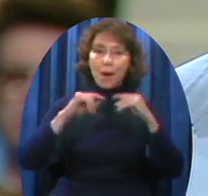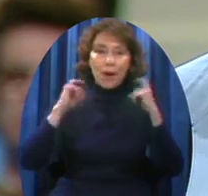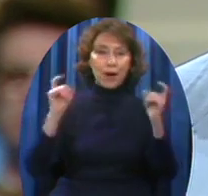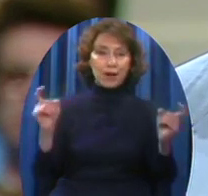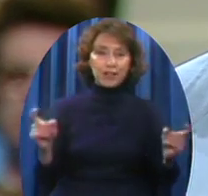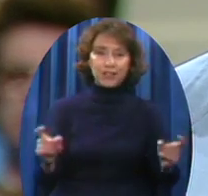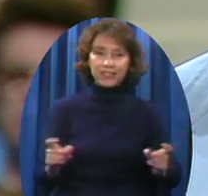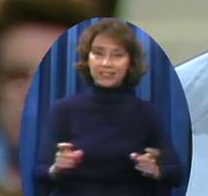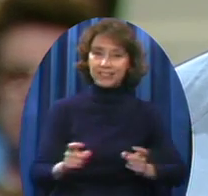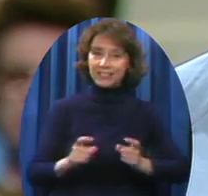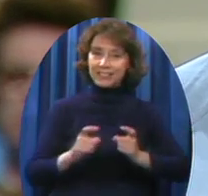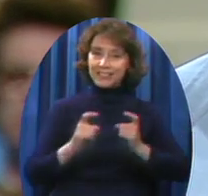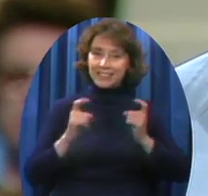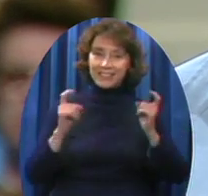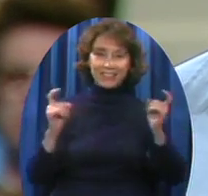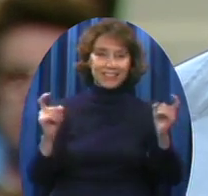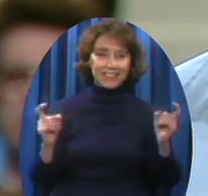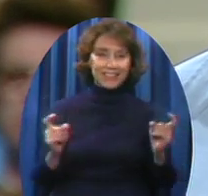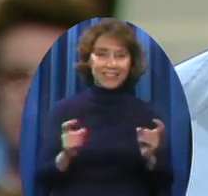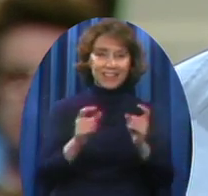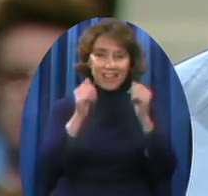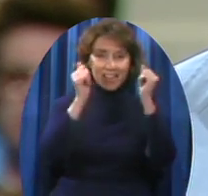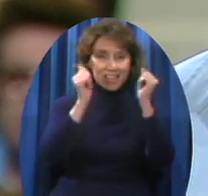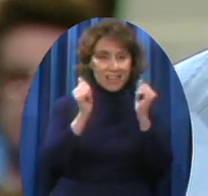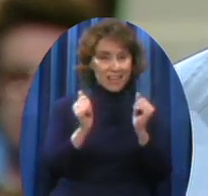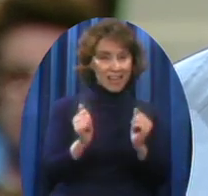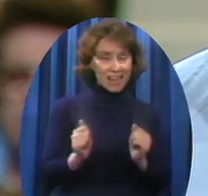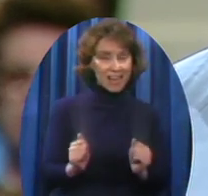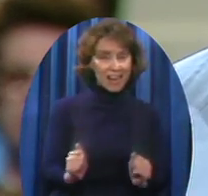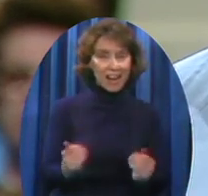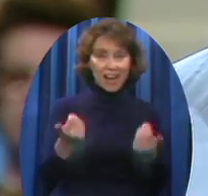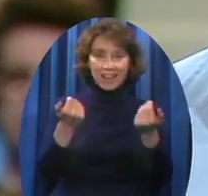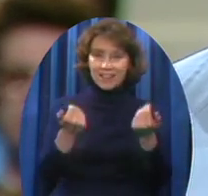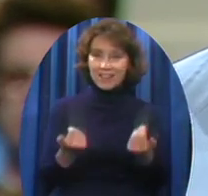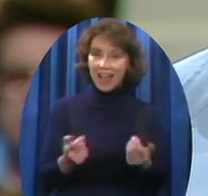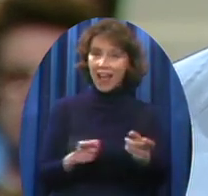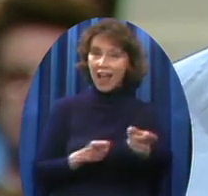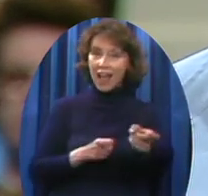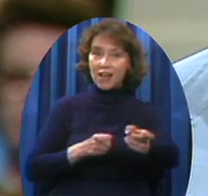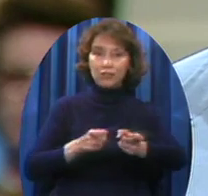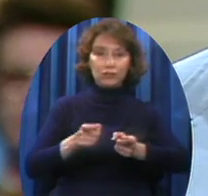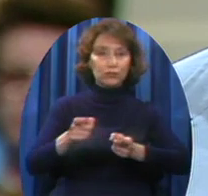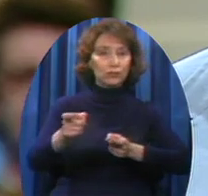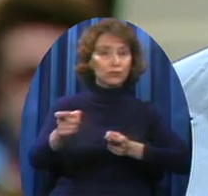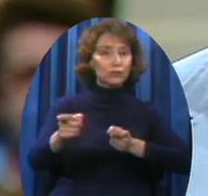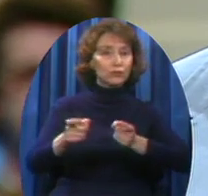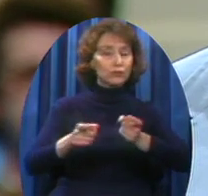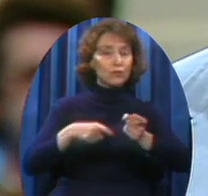more sin can freely